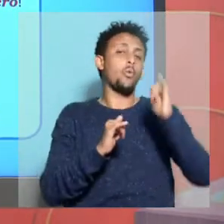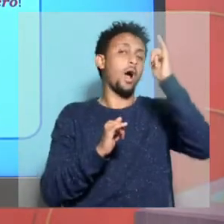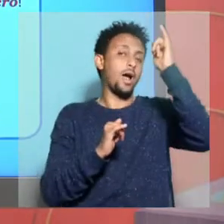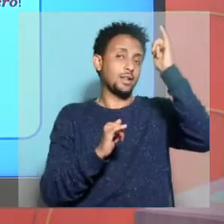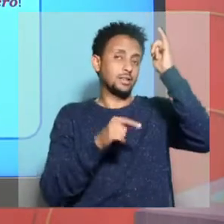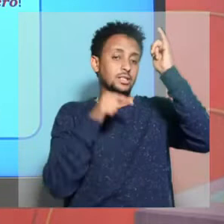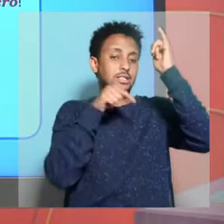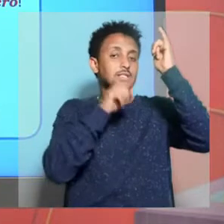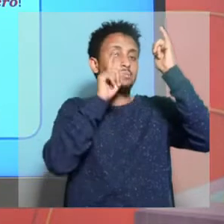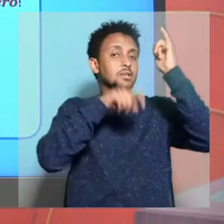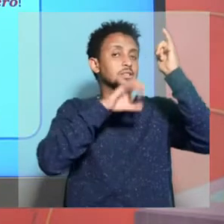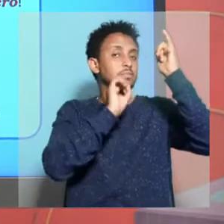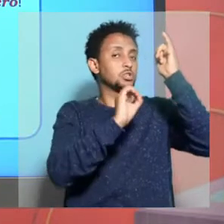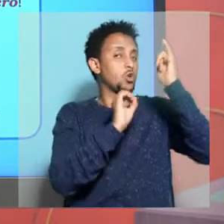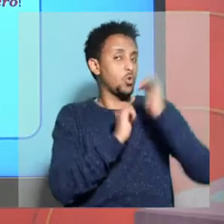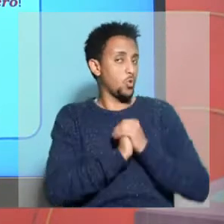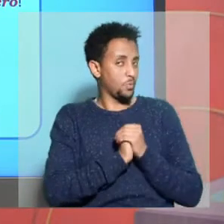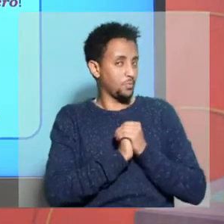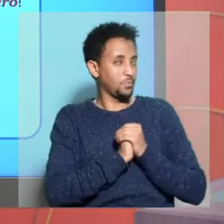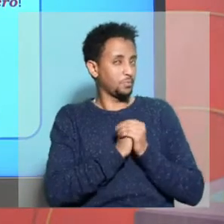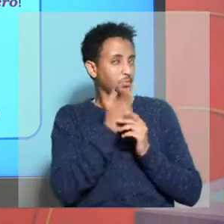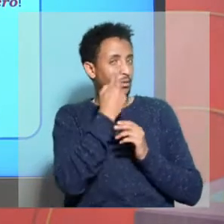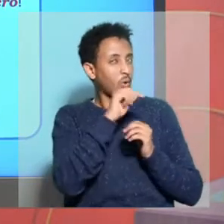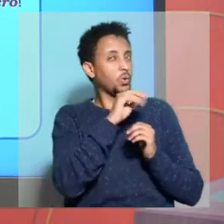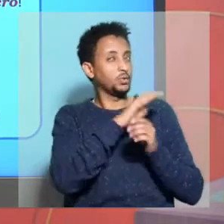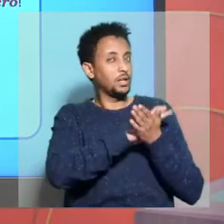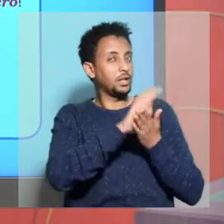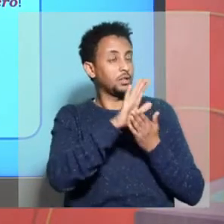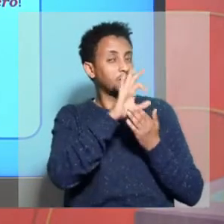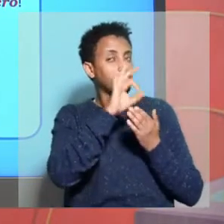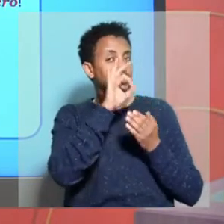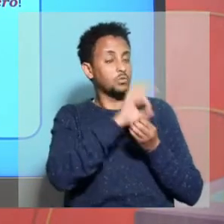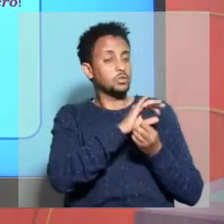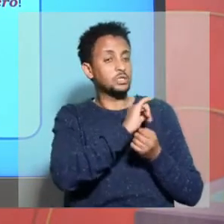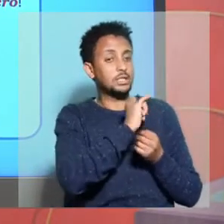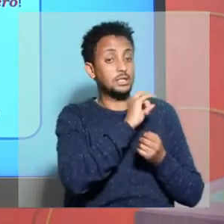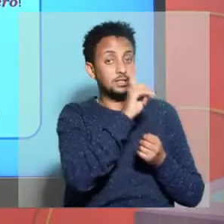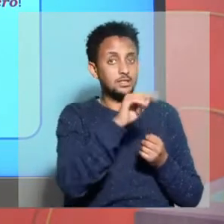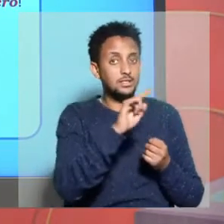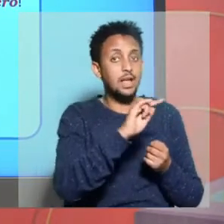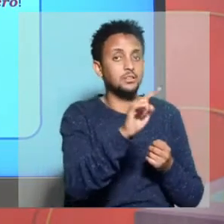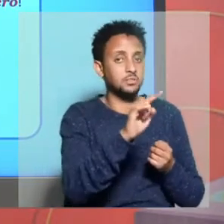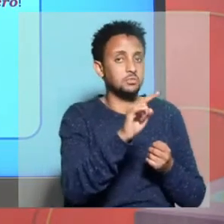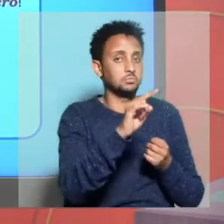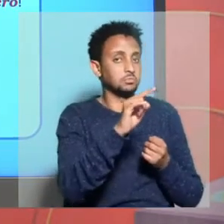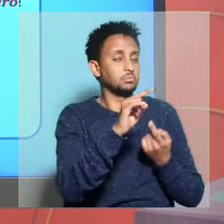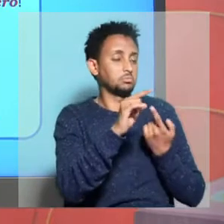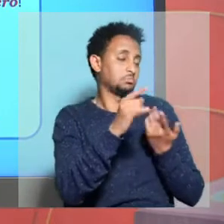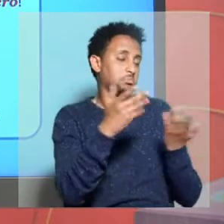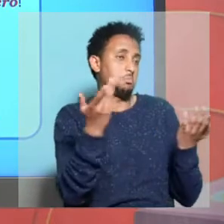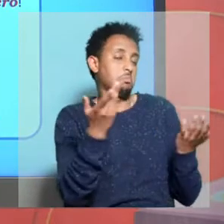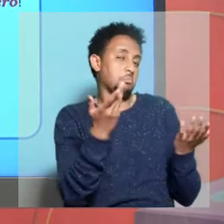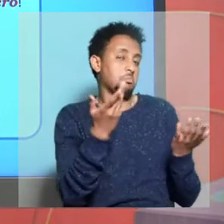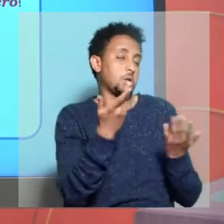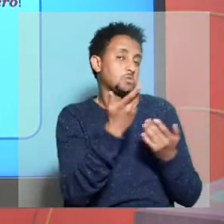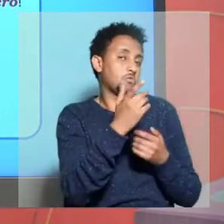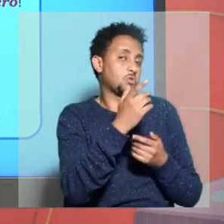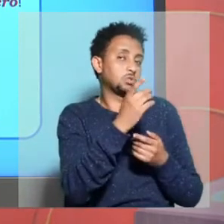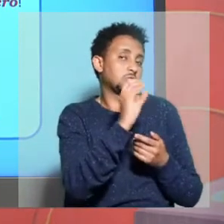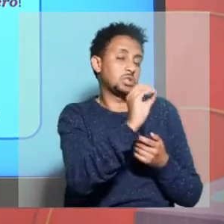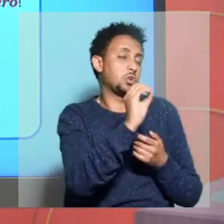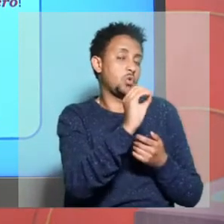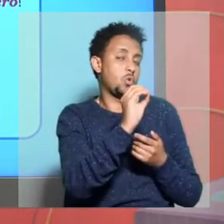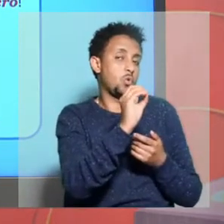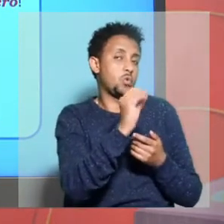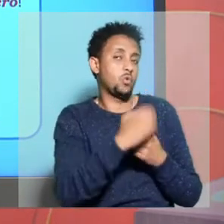y-axis must be zero. And the net force on the z-axis is by default zero, because we are trying to deal only on